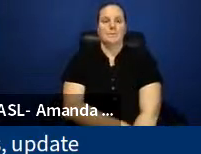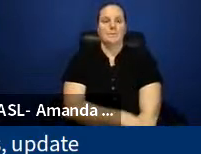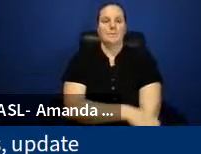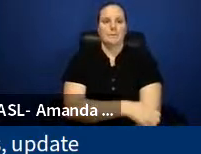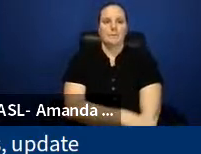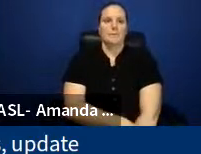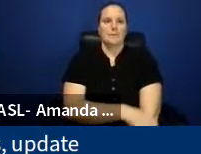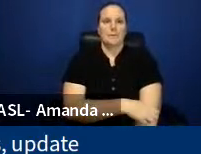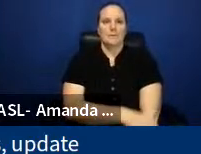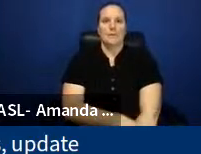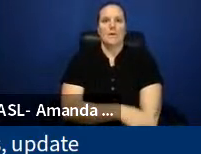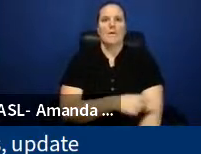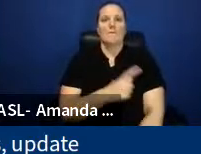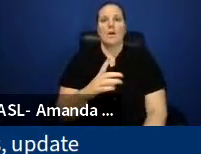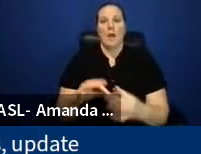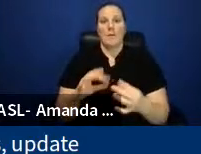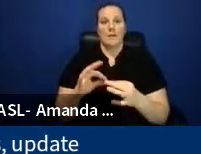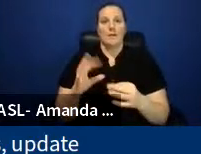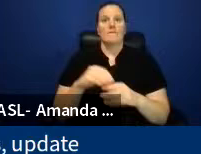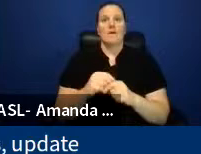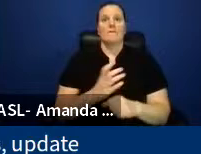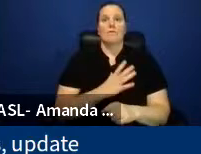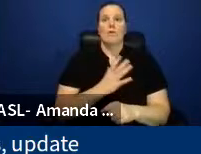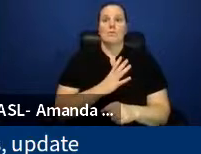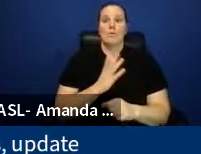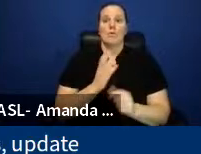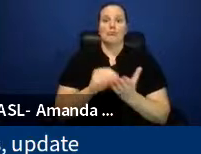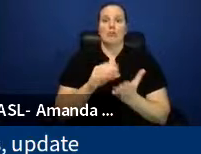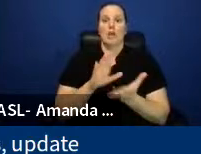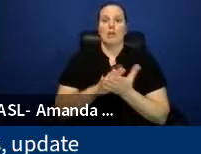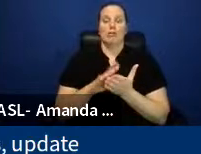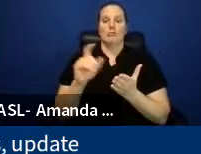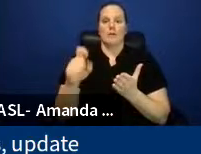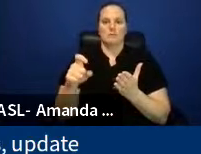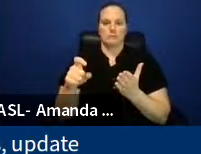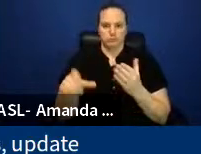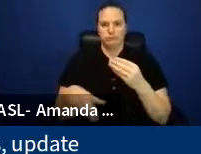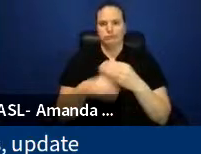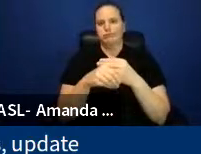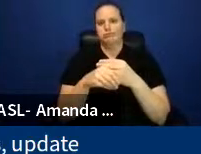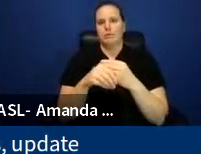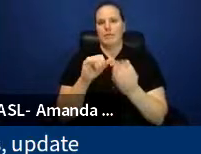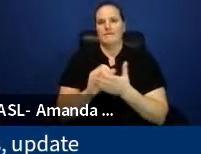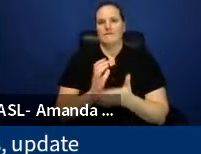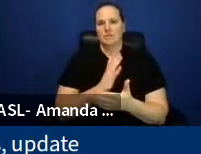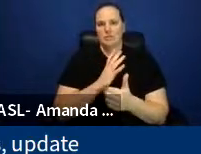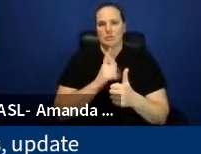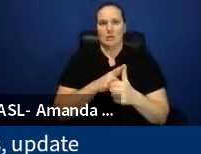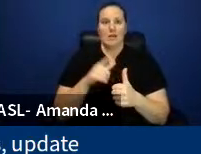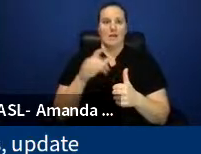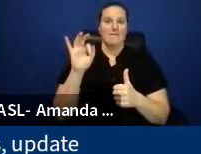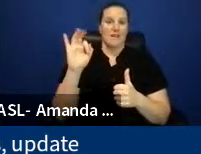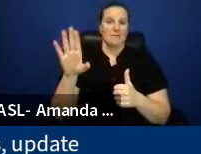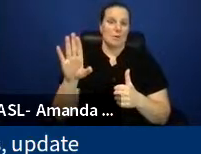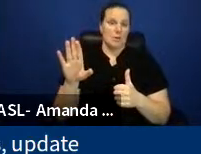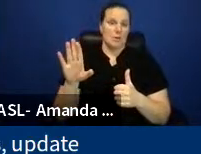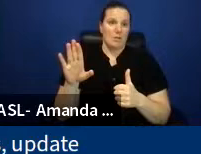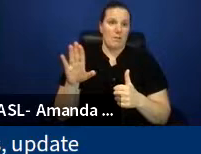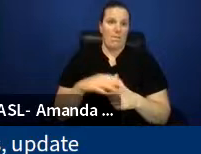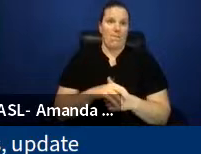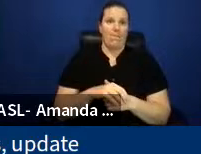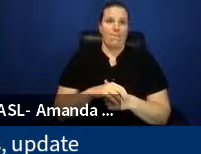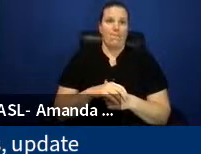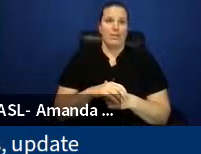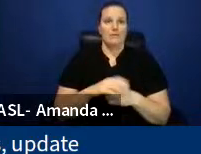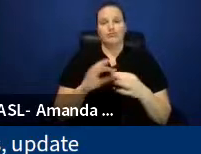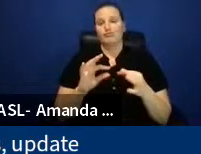For a comment to be part of the formal record, it must be submitted in the official way. So getting on Facebook and